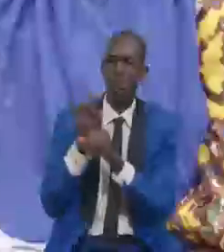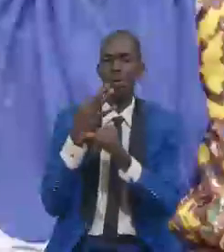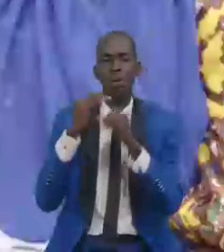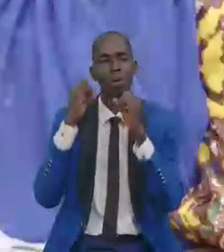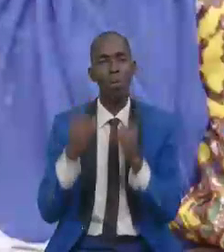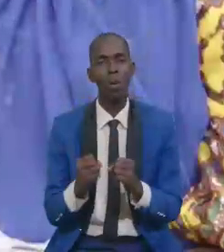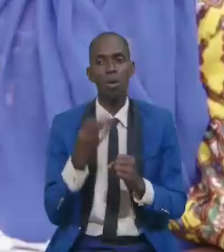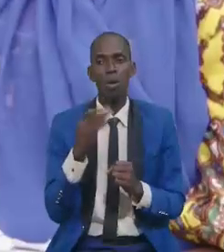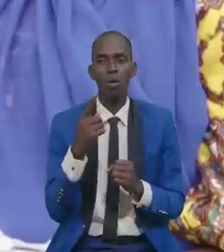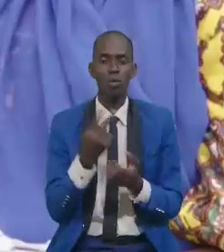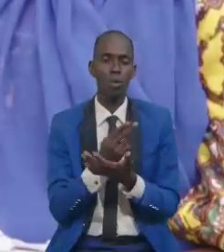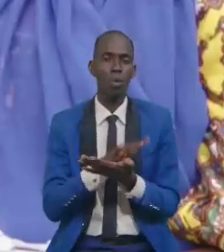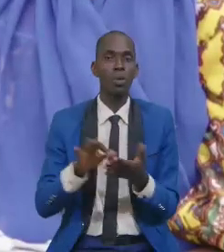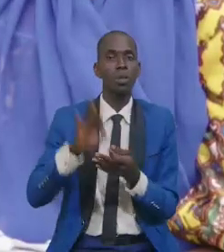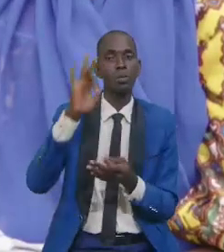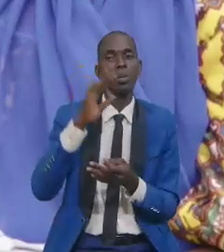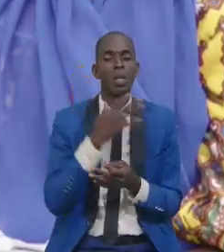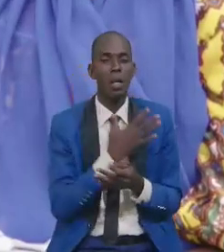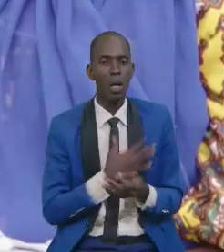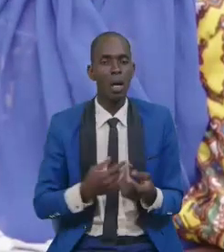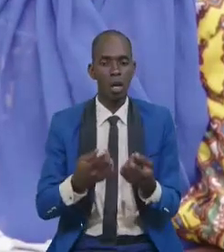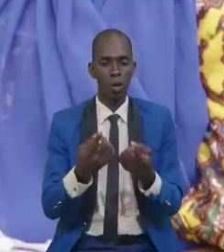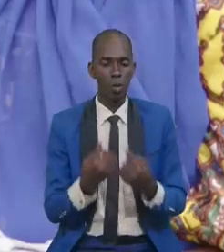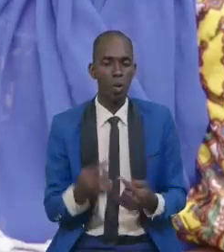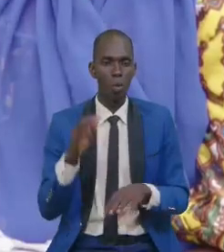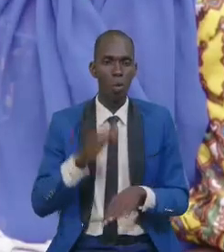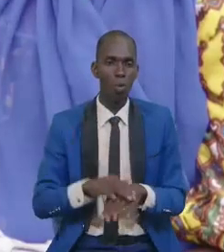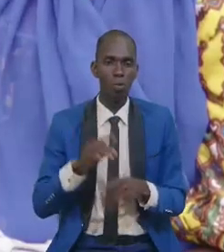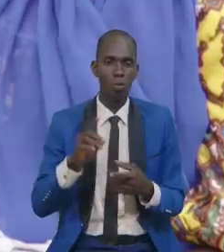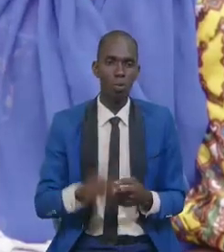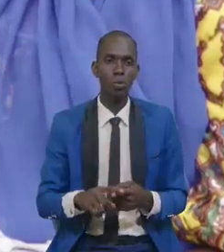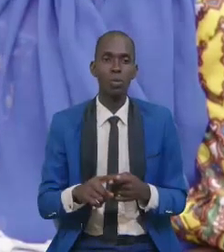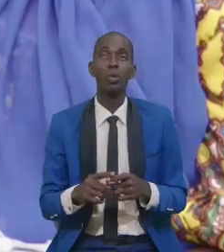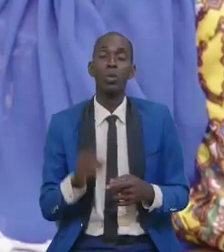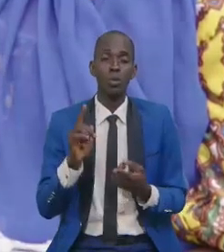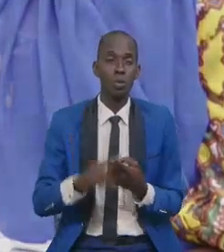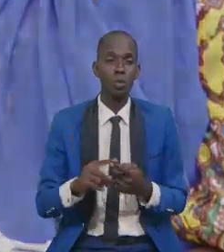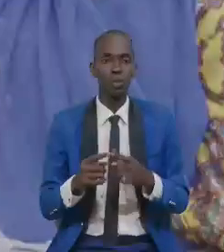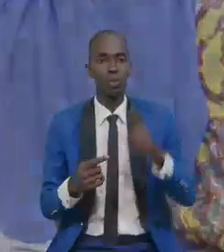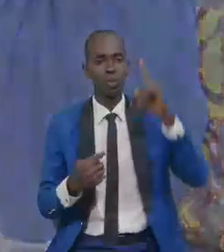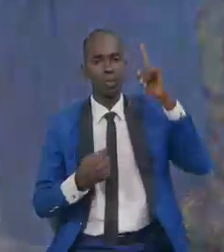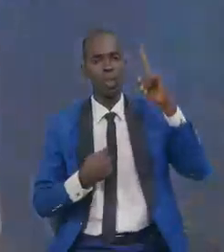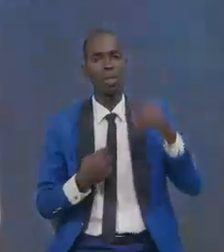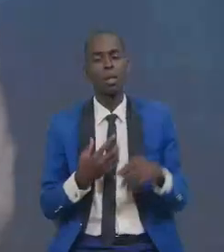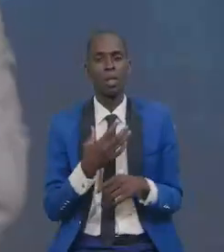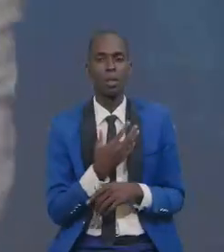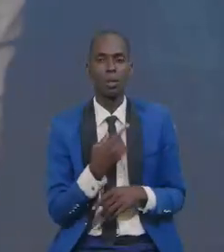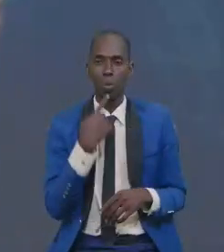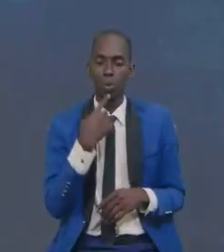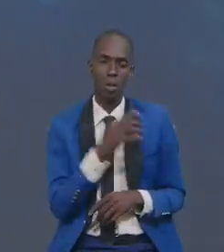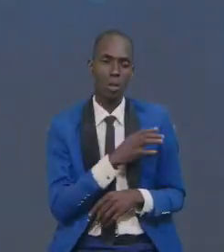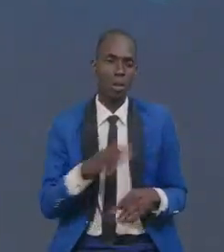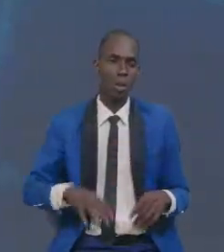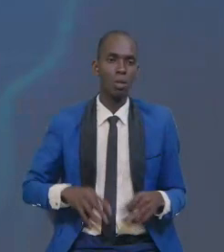Holy Ghost and come unto me. Unto me who saved him. Unto